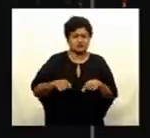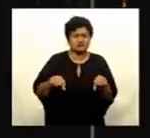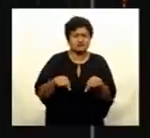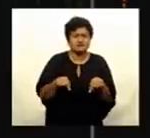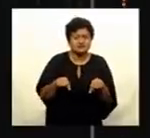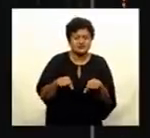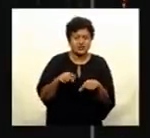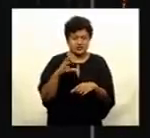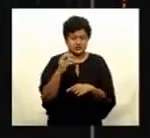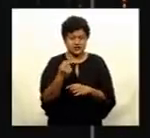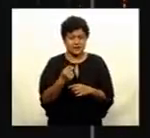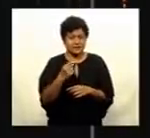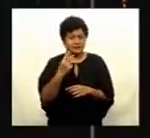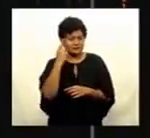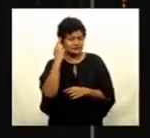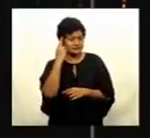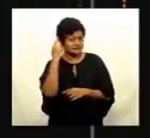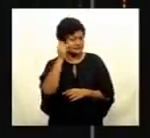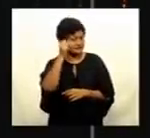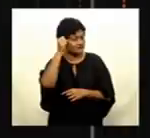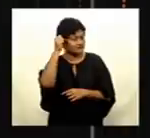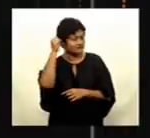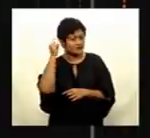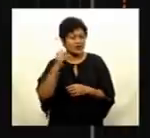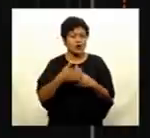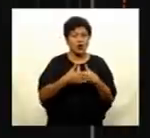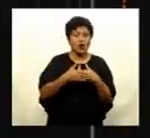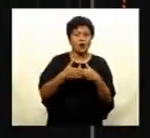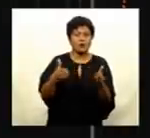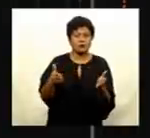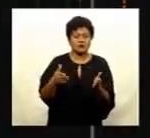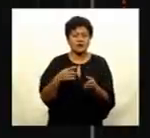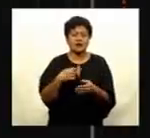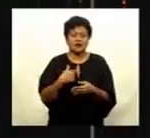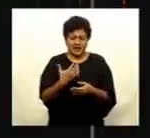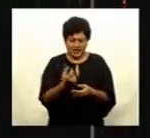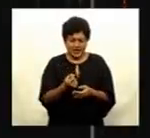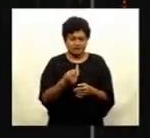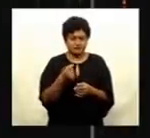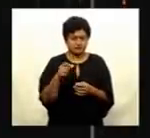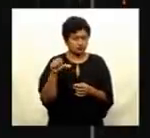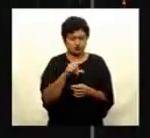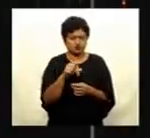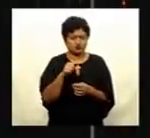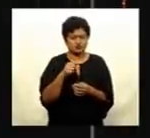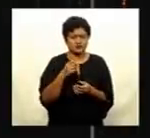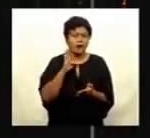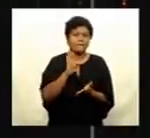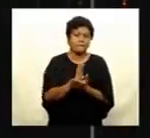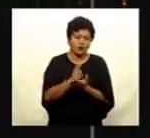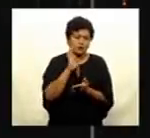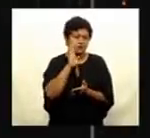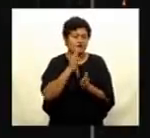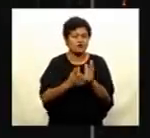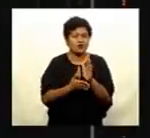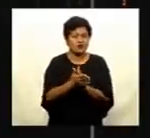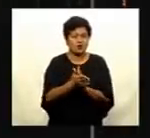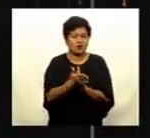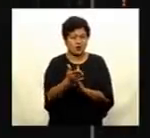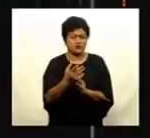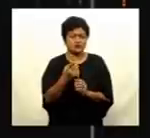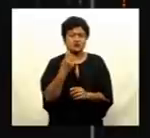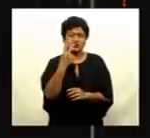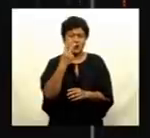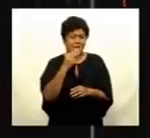in the capital city have reopened and are only running through appointments. These barber shops have been approved to operate after more than 2 months of